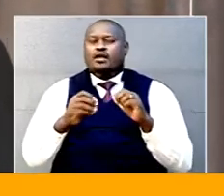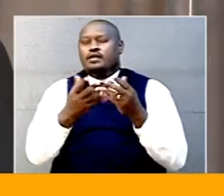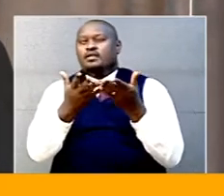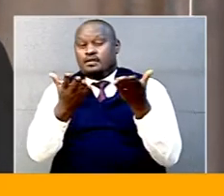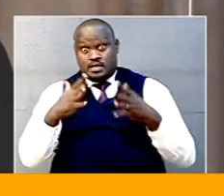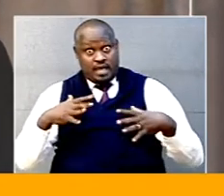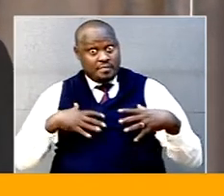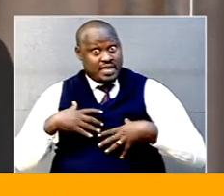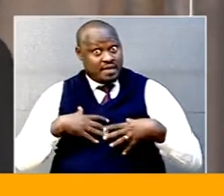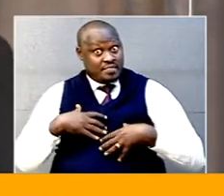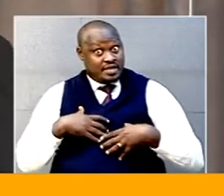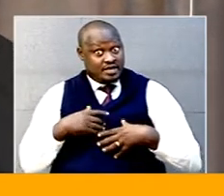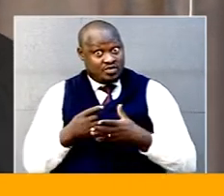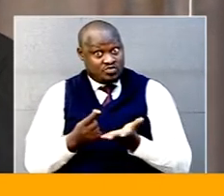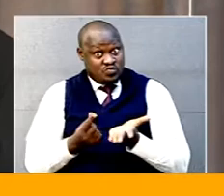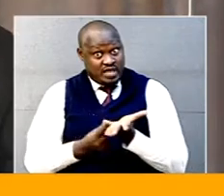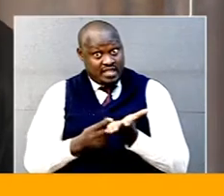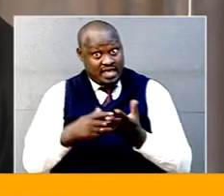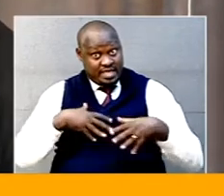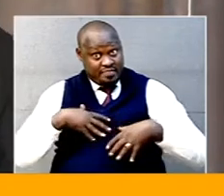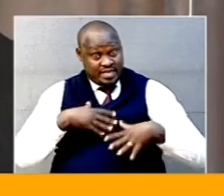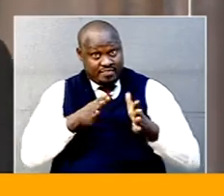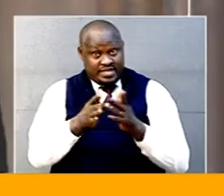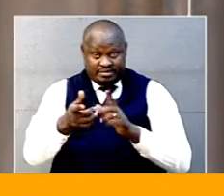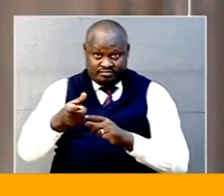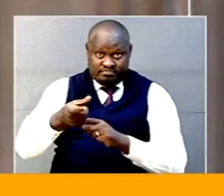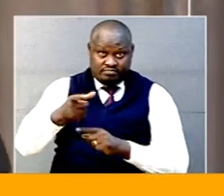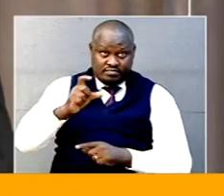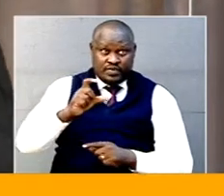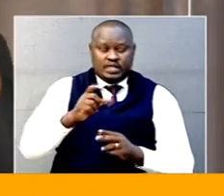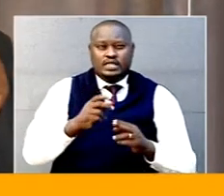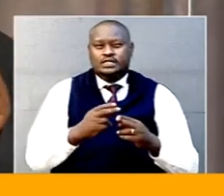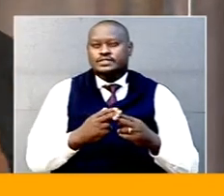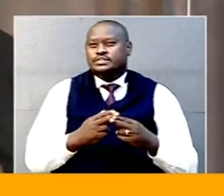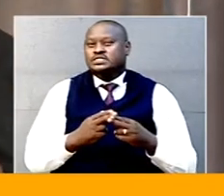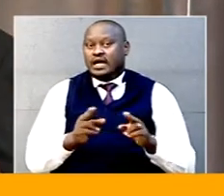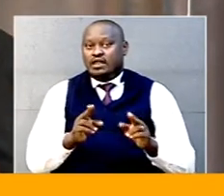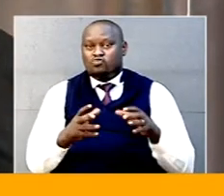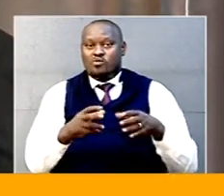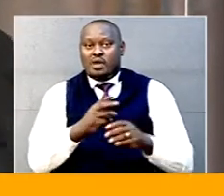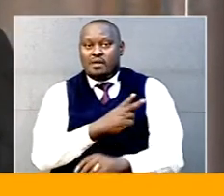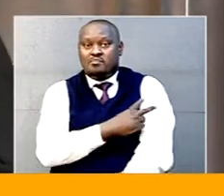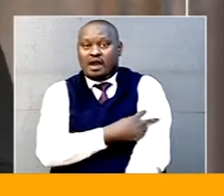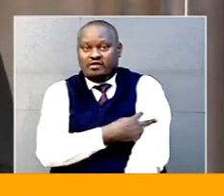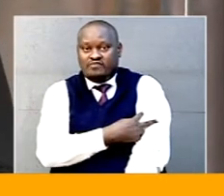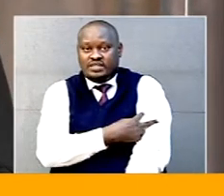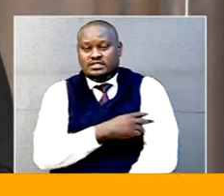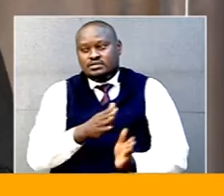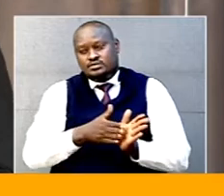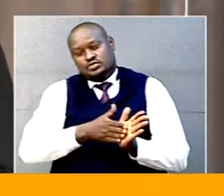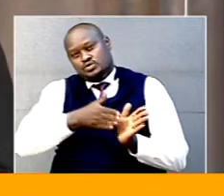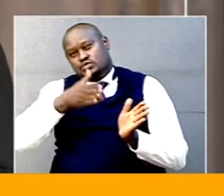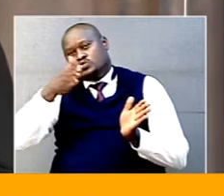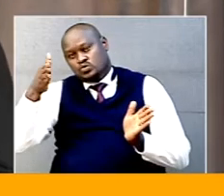soldiers in the Uganda People's Defense Forces, from private to sergeant level,